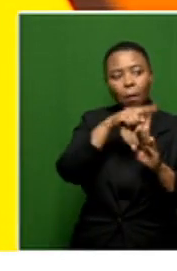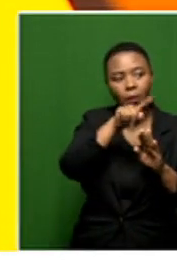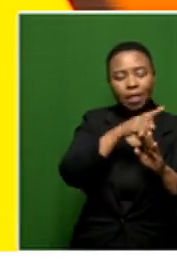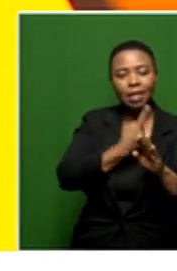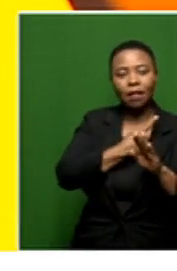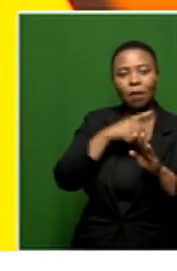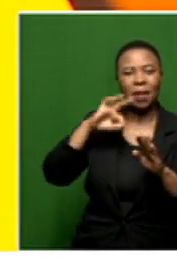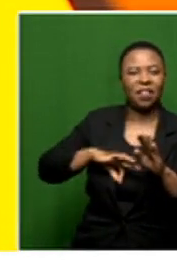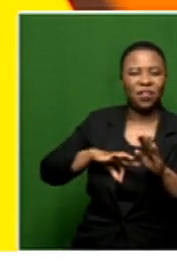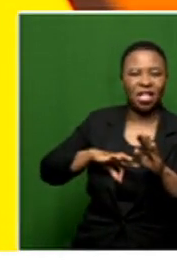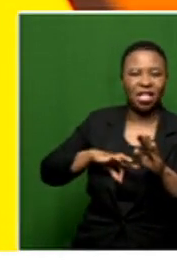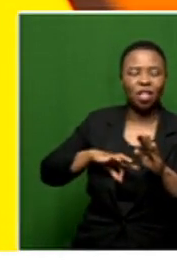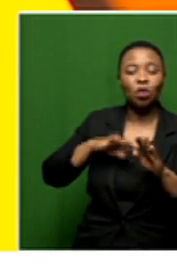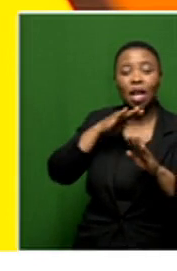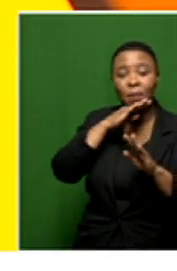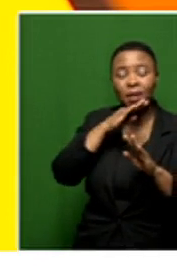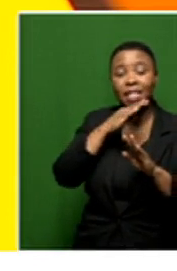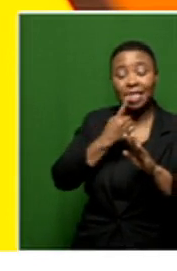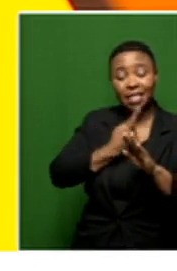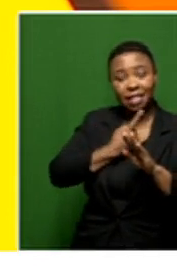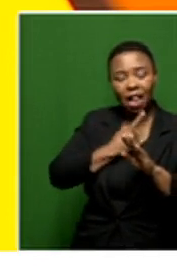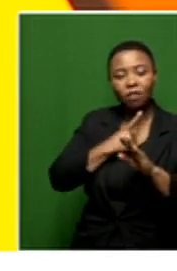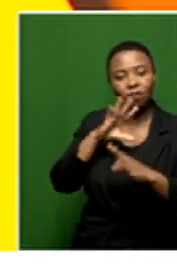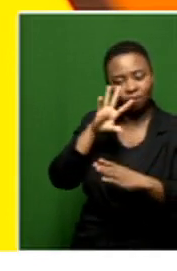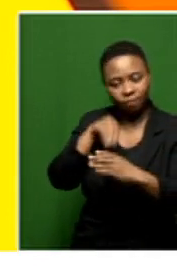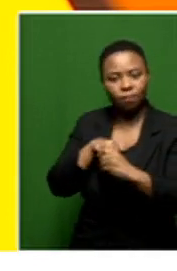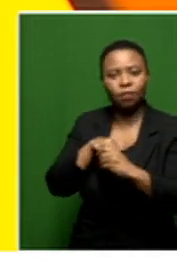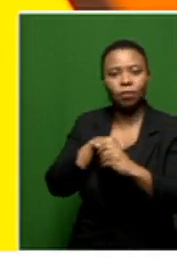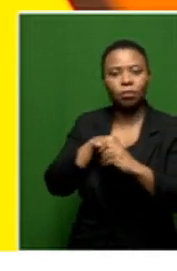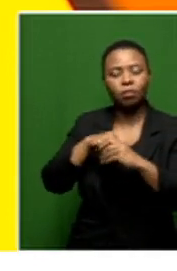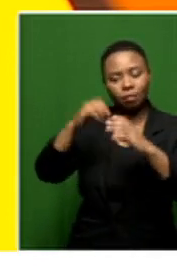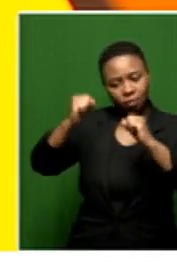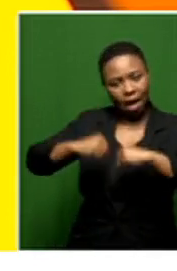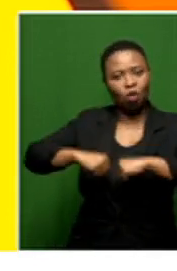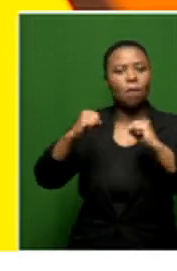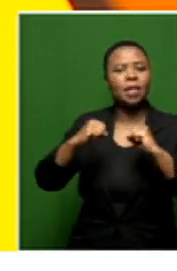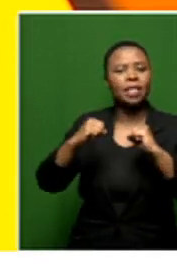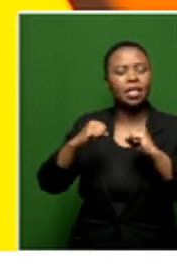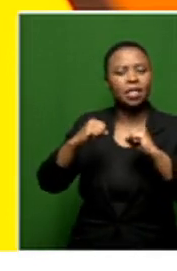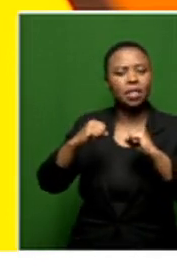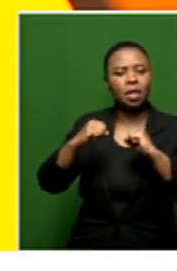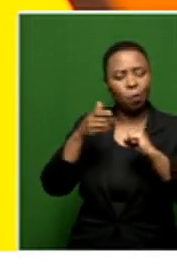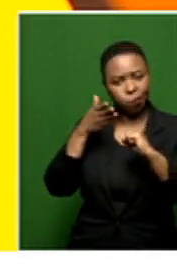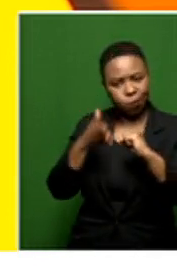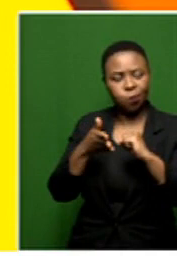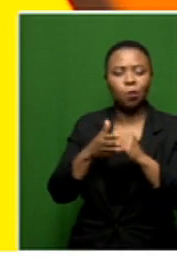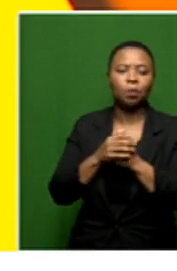the political parties must subject themselves to an arrangement where there is a